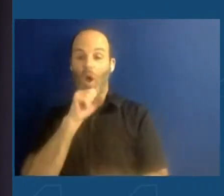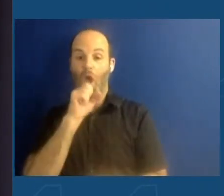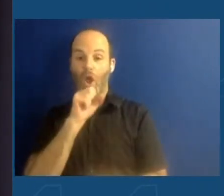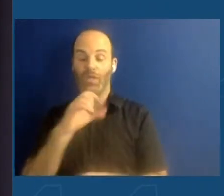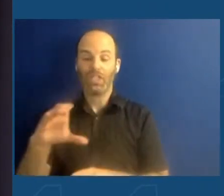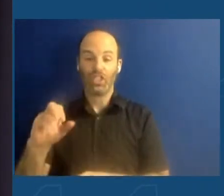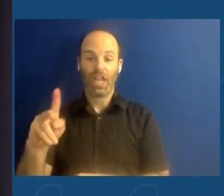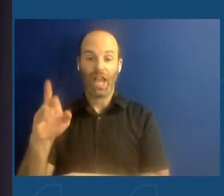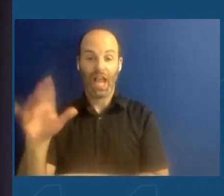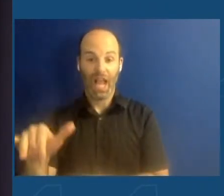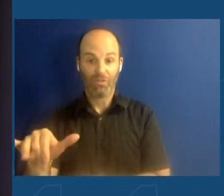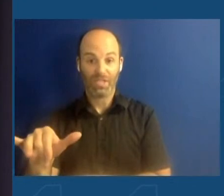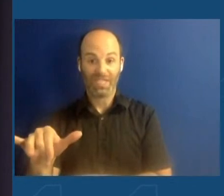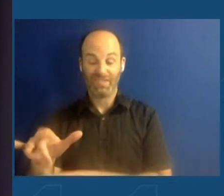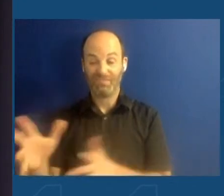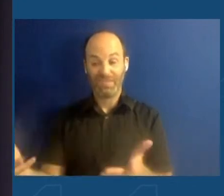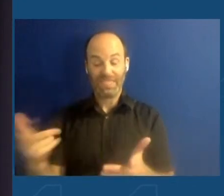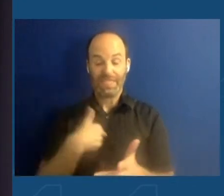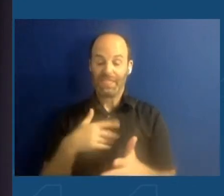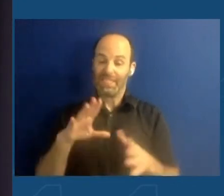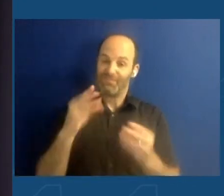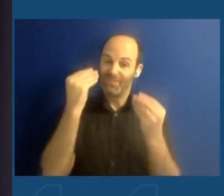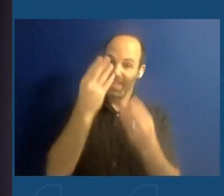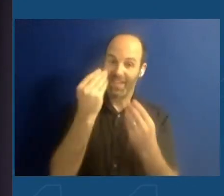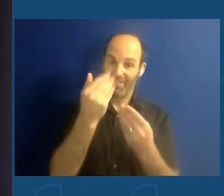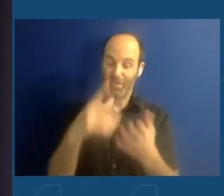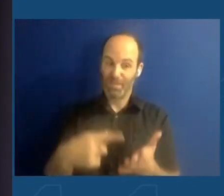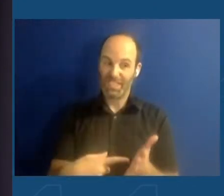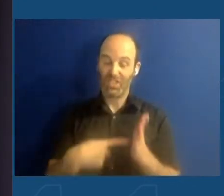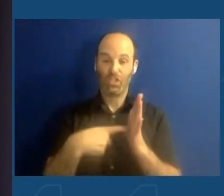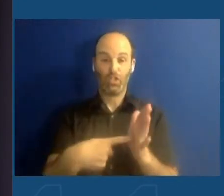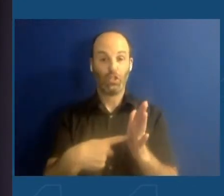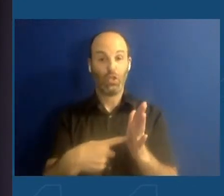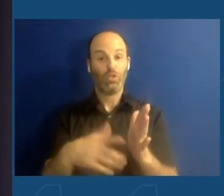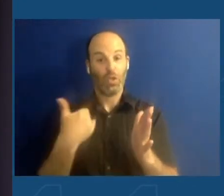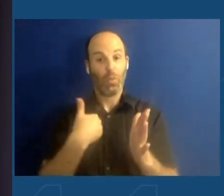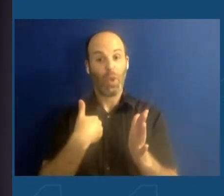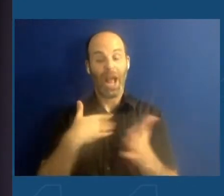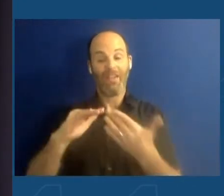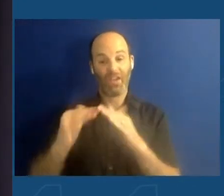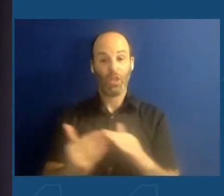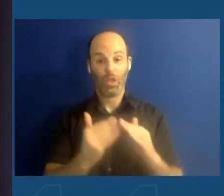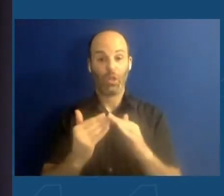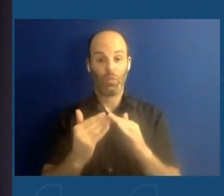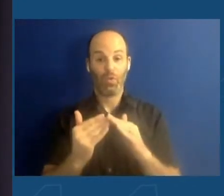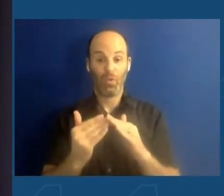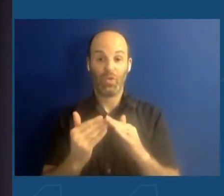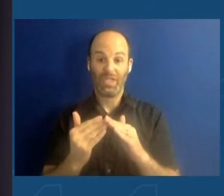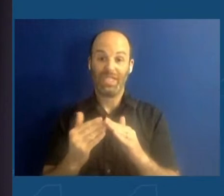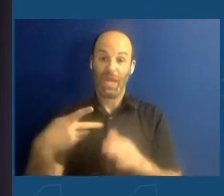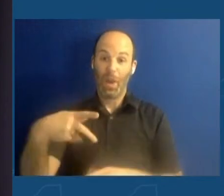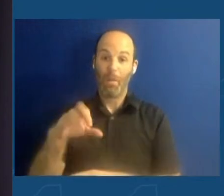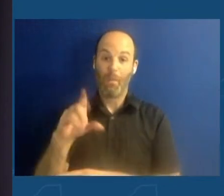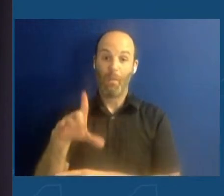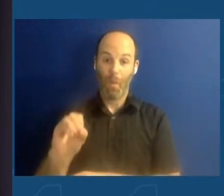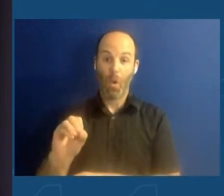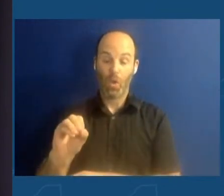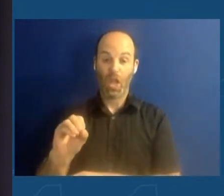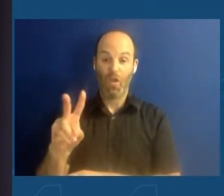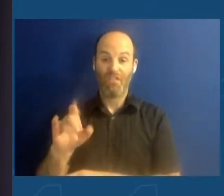data suggest that we have a community circulating poliovirus that can